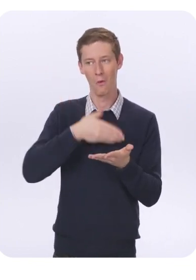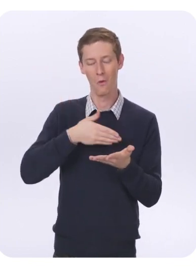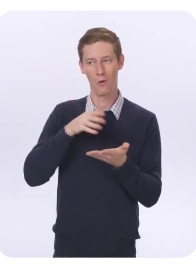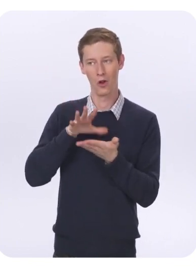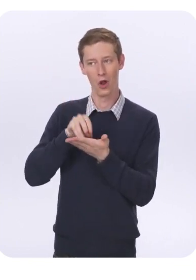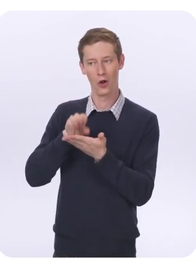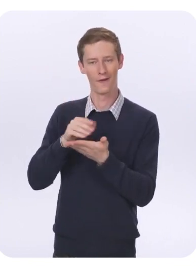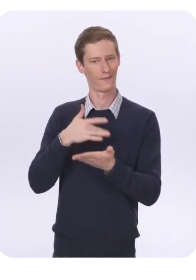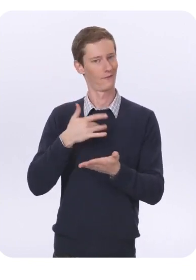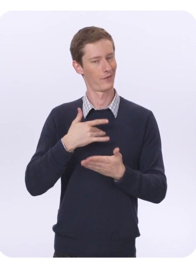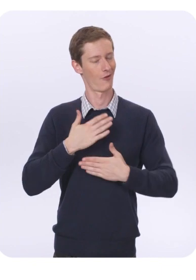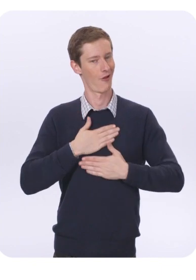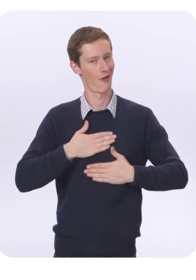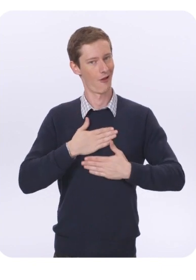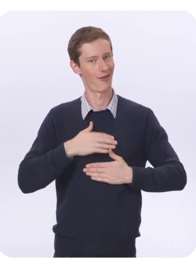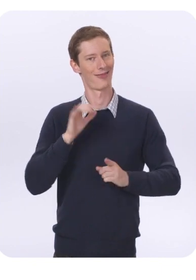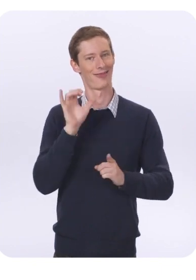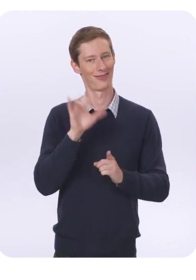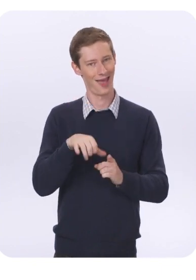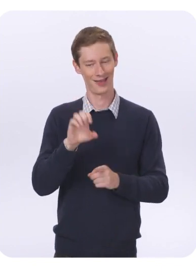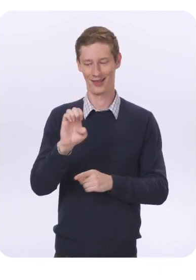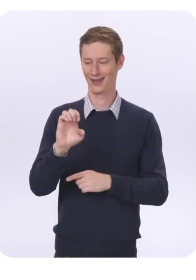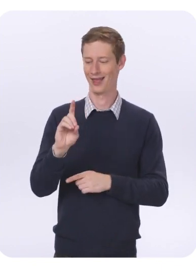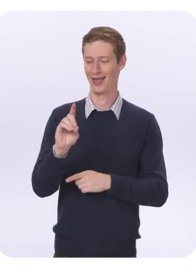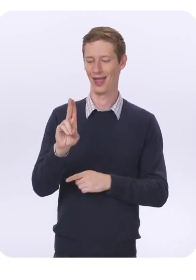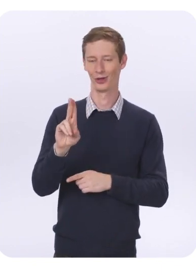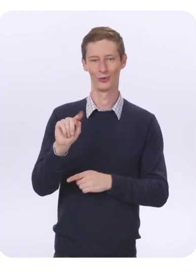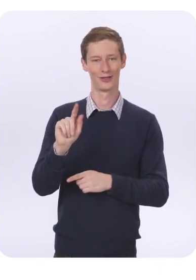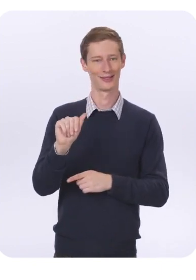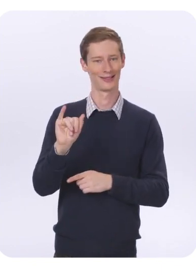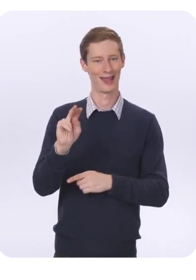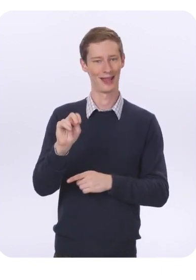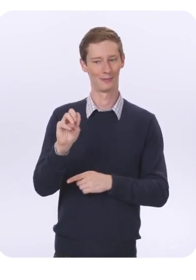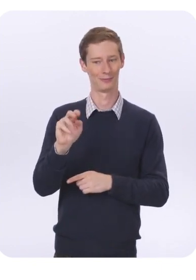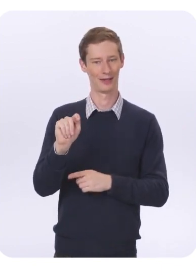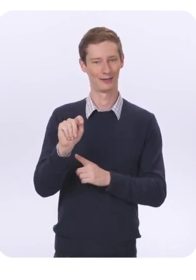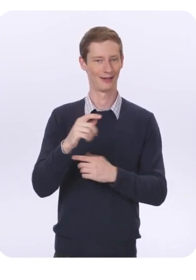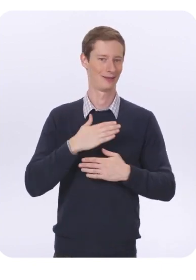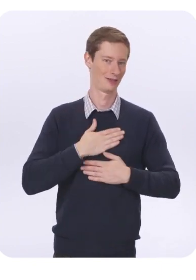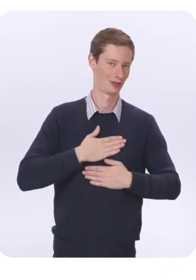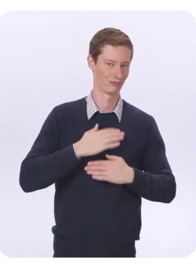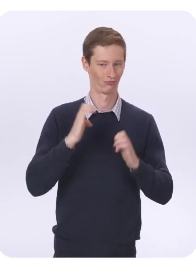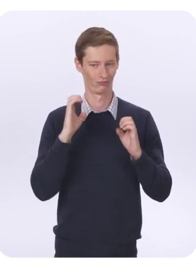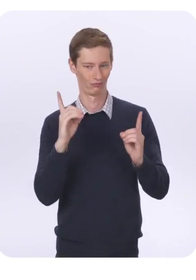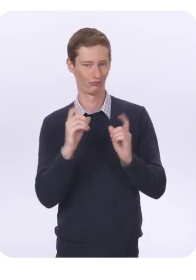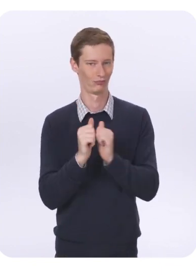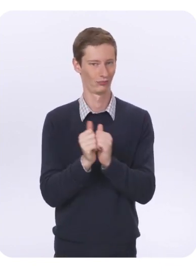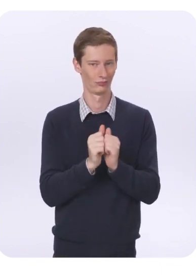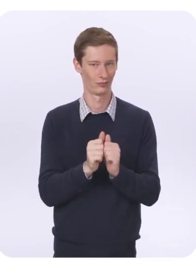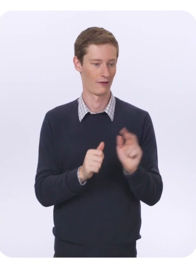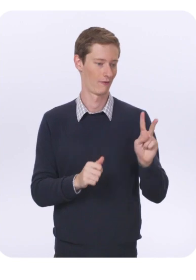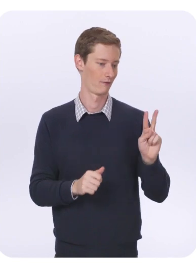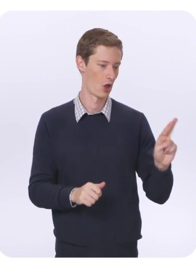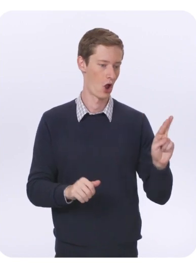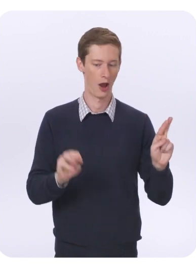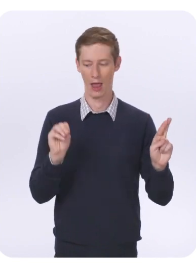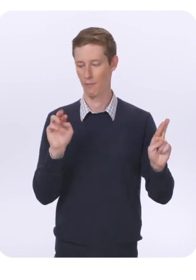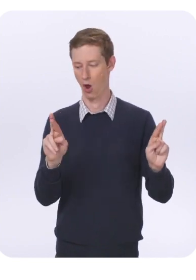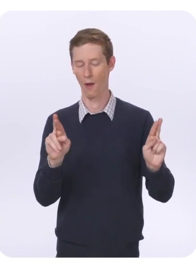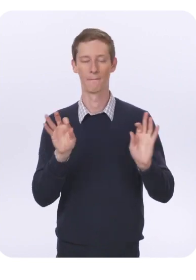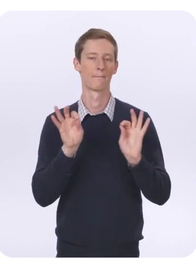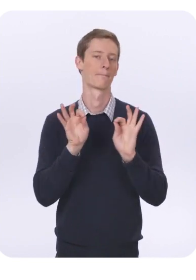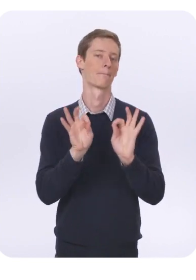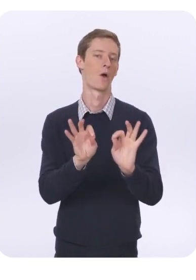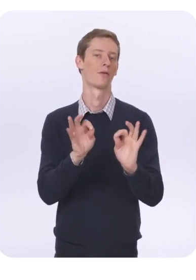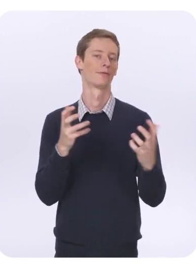what edutainment is all about. We think the immersive experience that is VR and MR is perfect to show how exciting